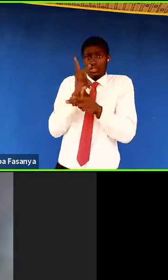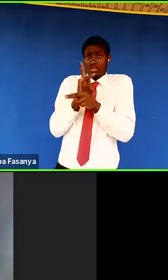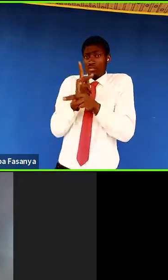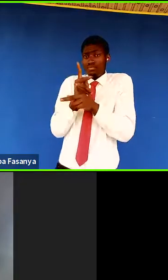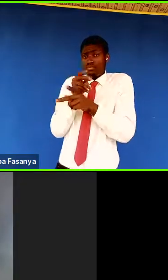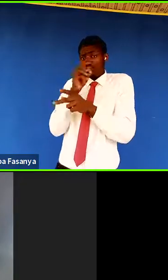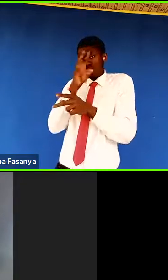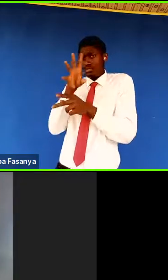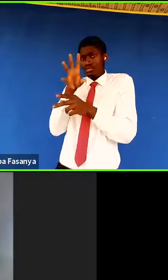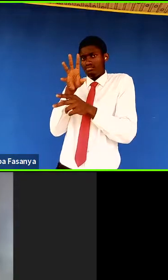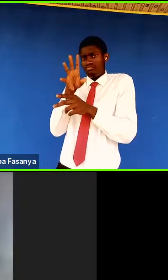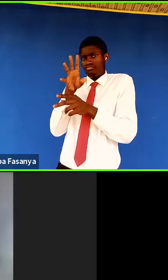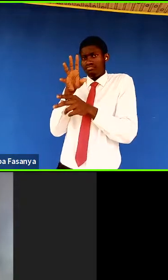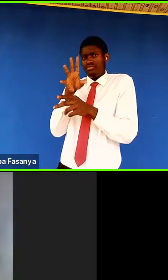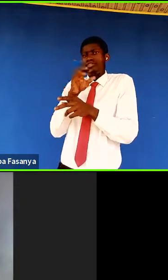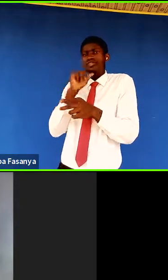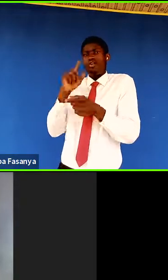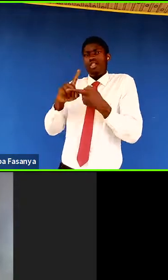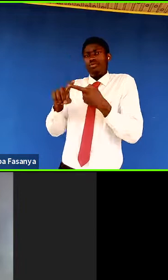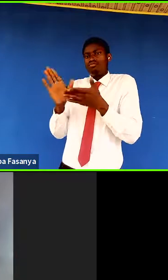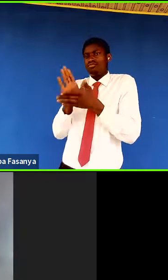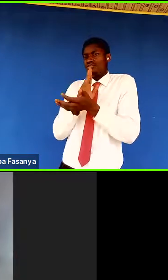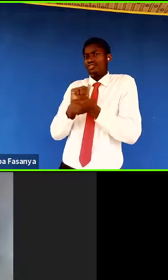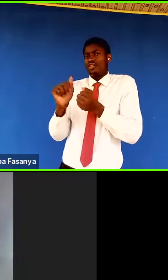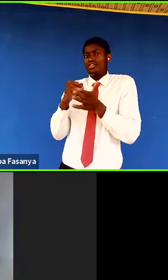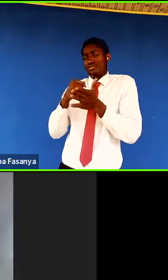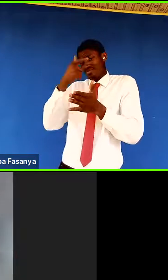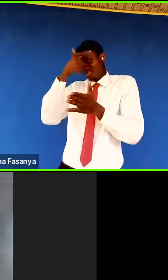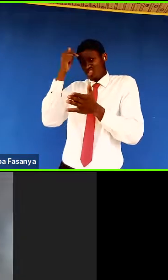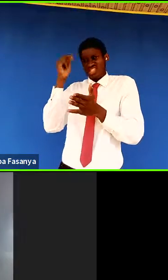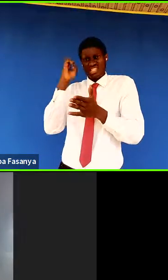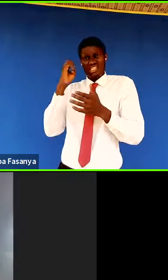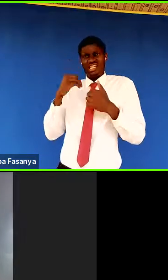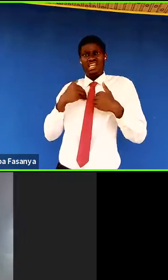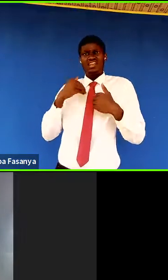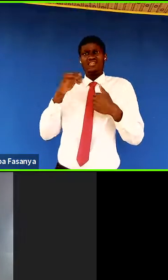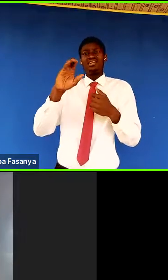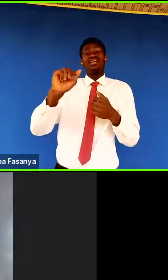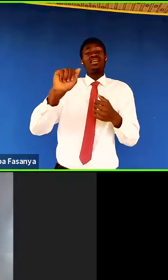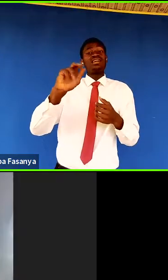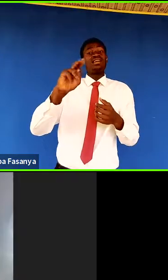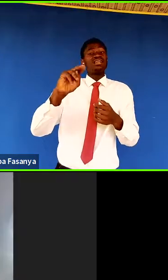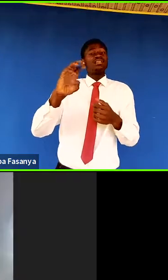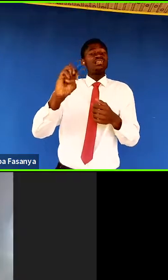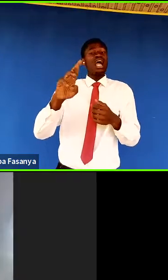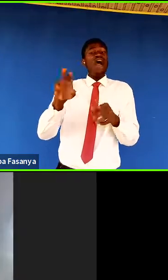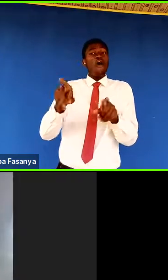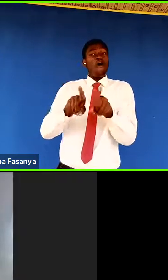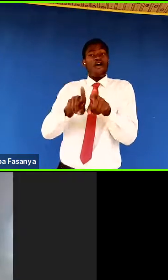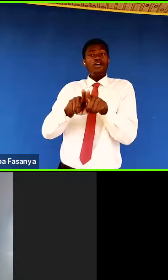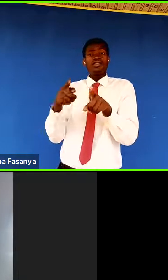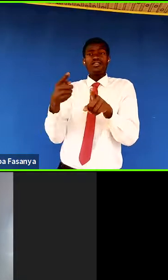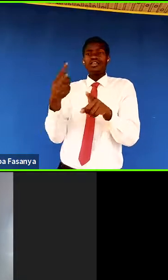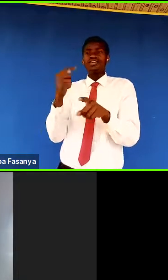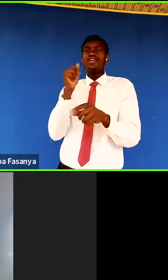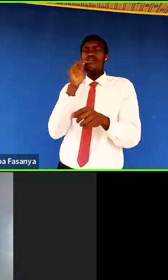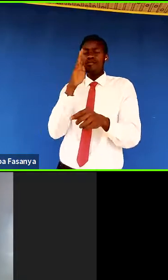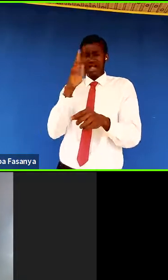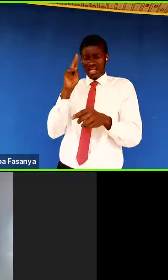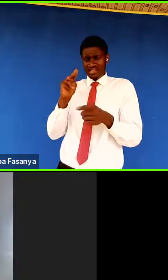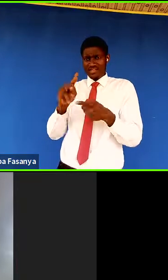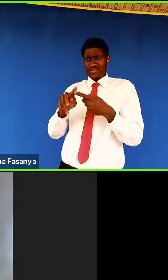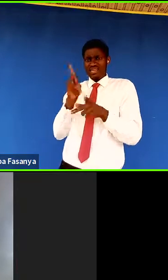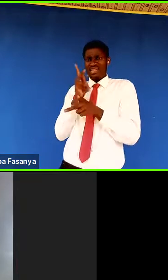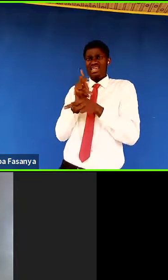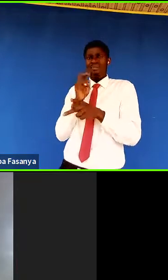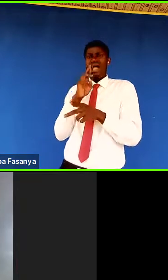his testes. And the woman can also now keep her eggs, okay. She can do what we call egg